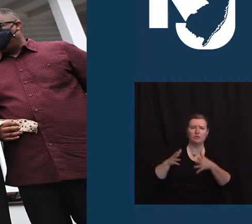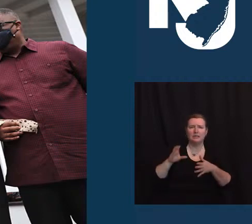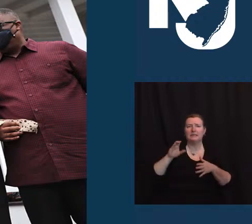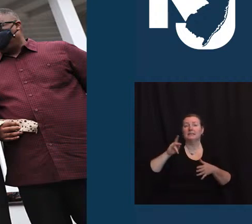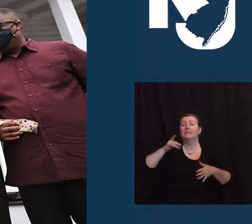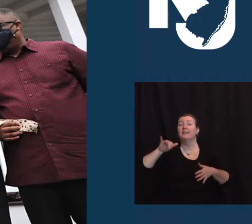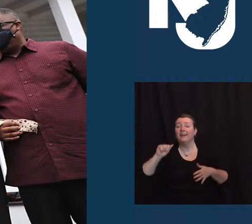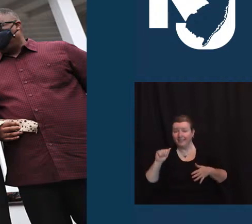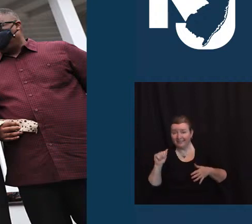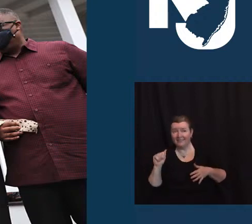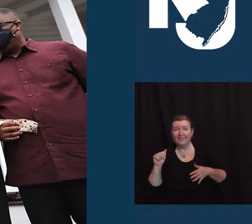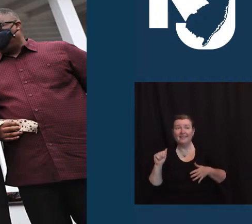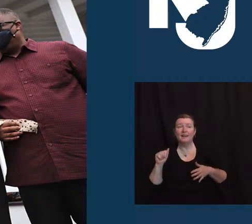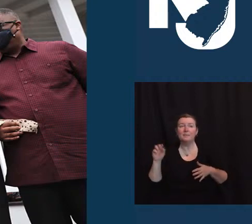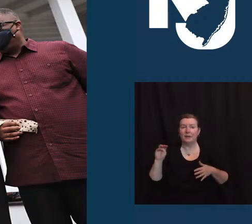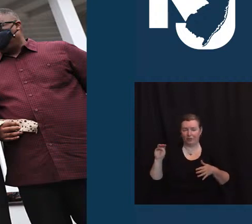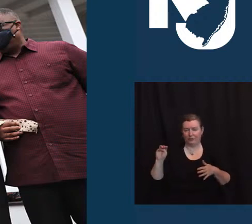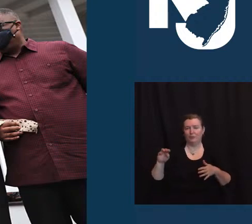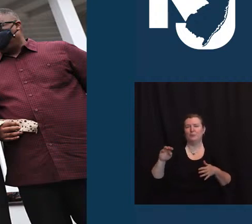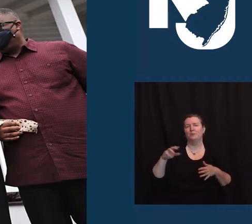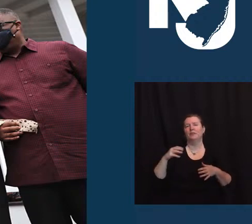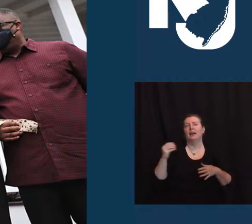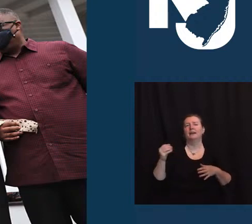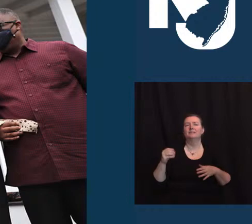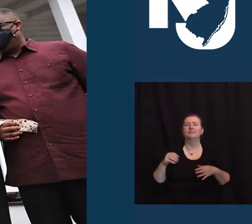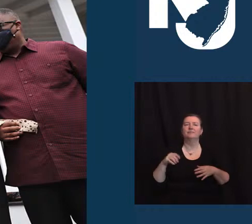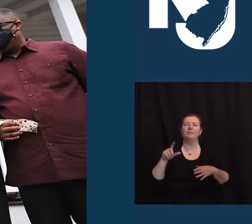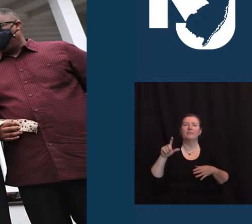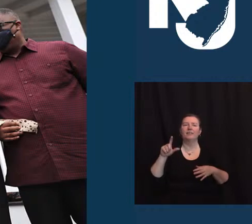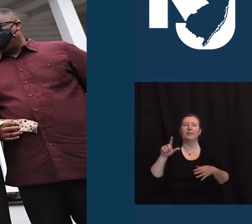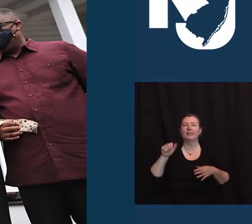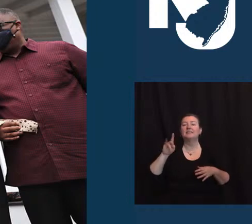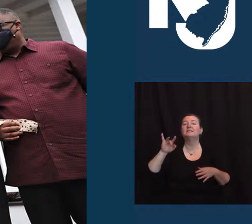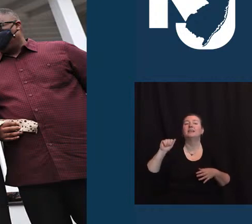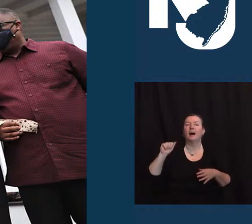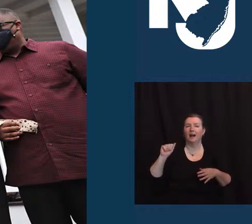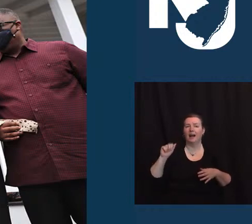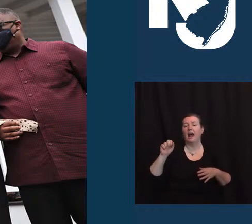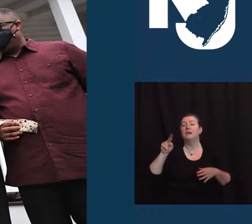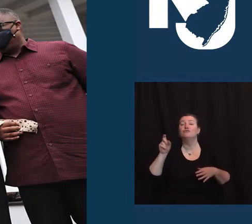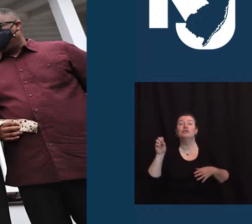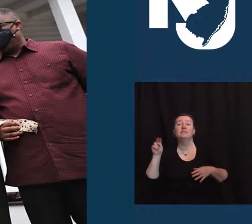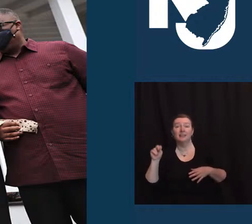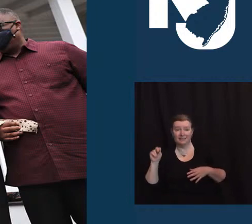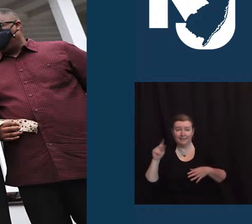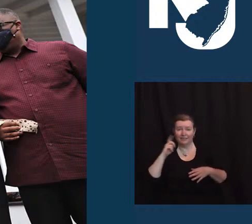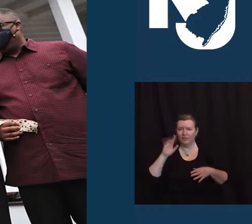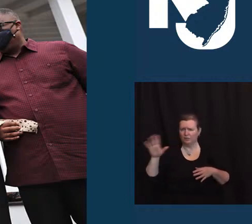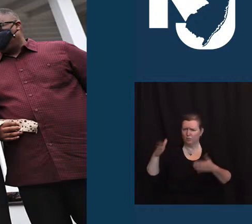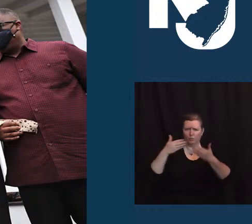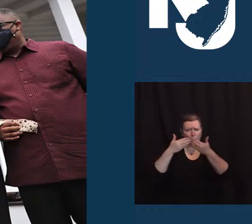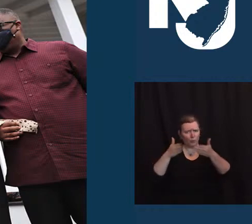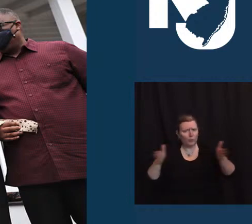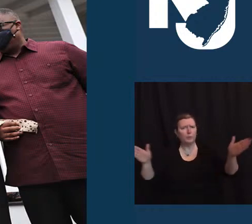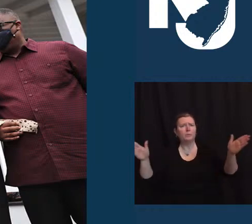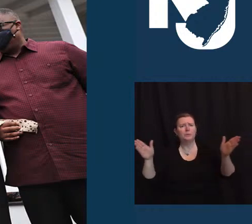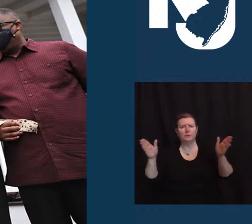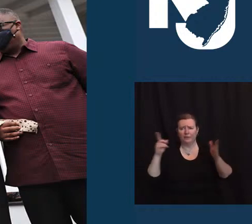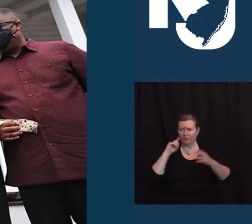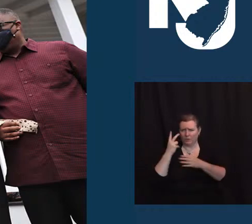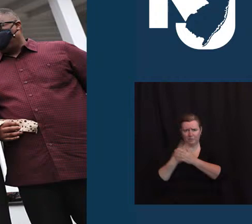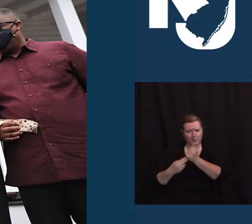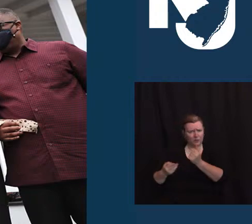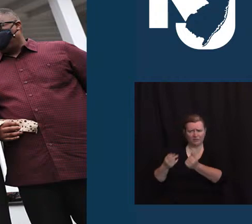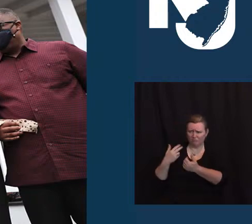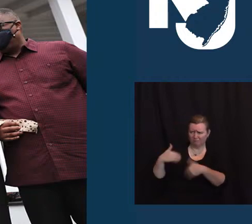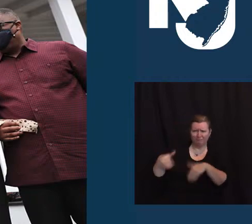and Board of Trustees President Linda Anderson on next week's grand opening. I had the great opportunity to speak to both of them on Monday. The